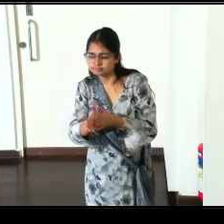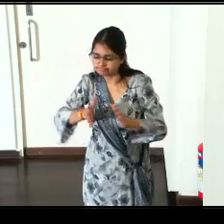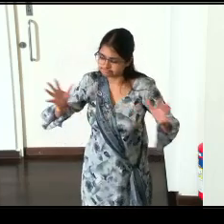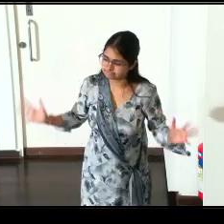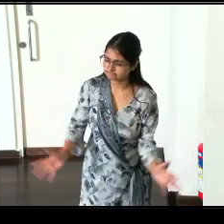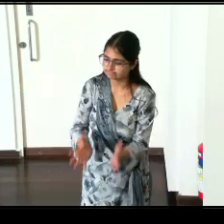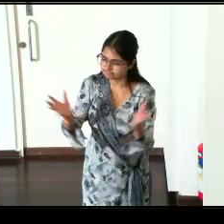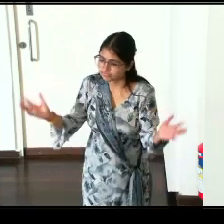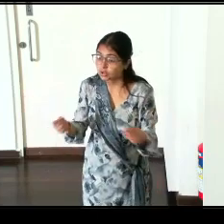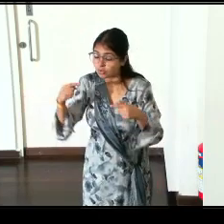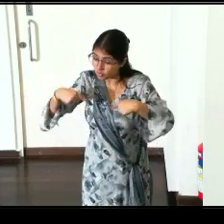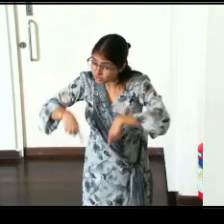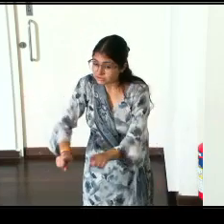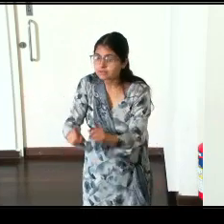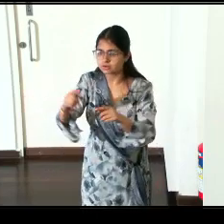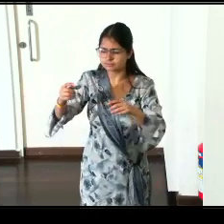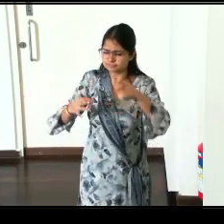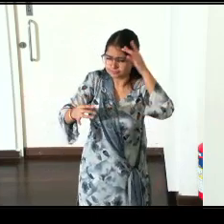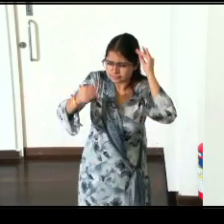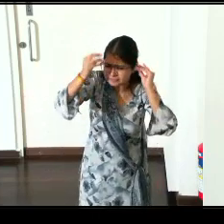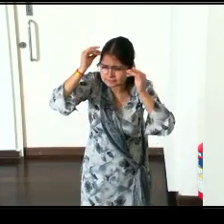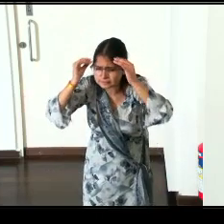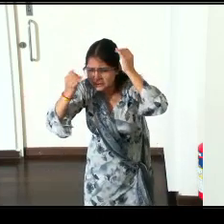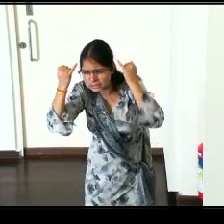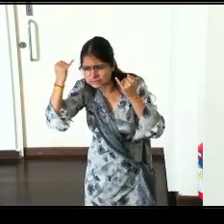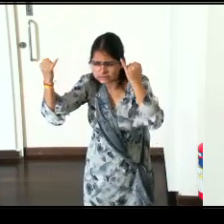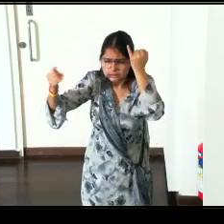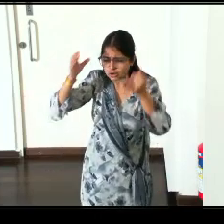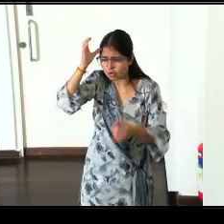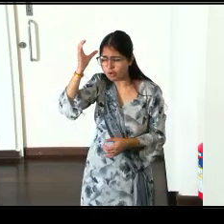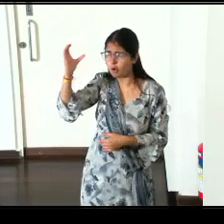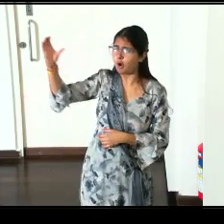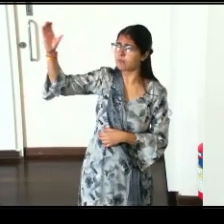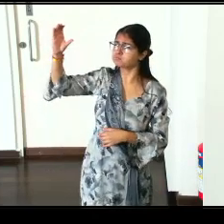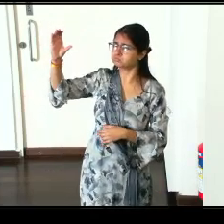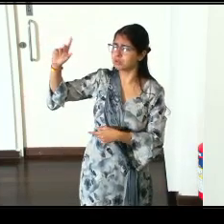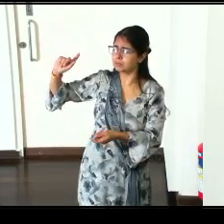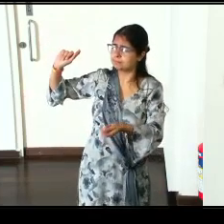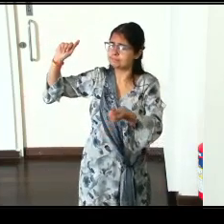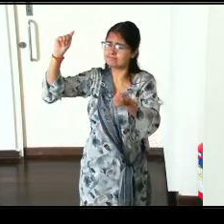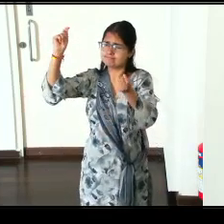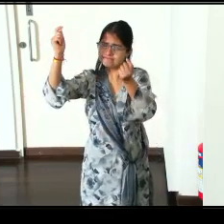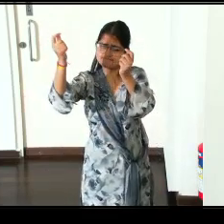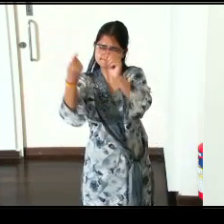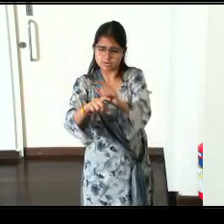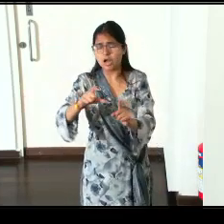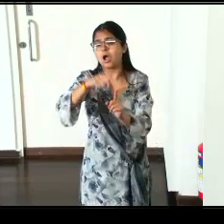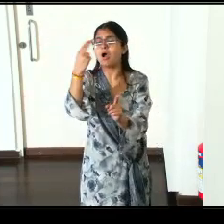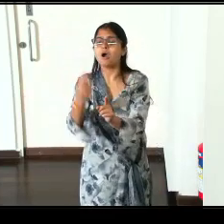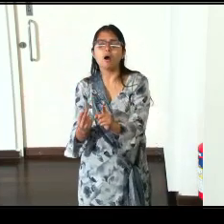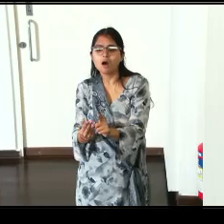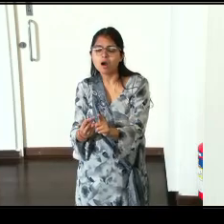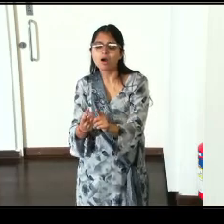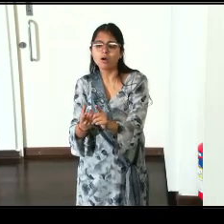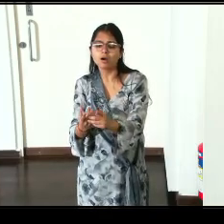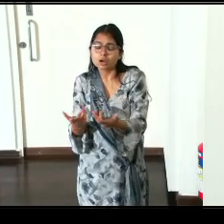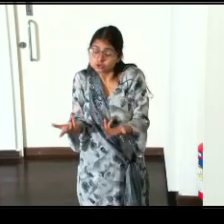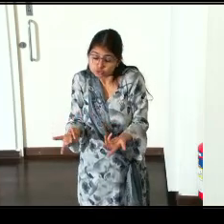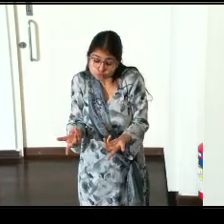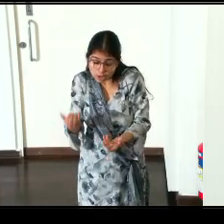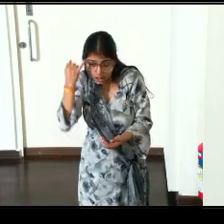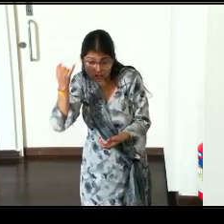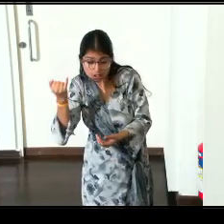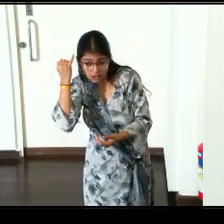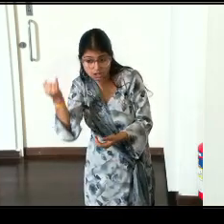to think about how you could conceptualize and give form to certain radical militant ideas.